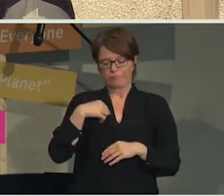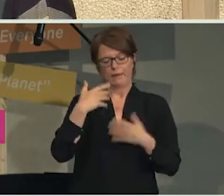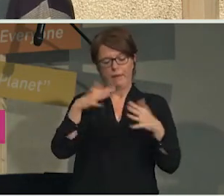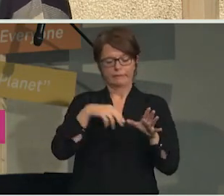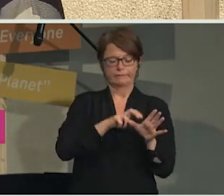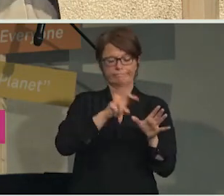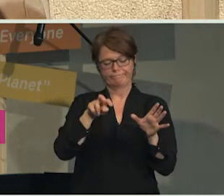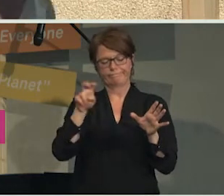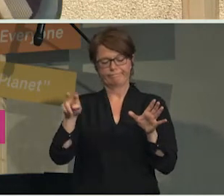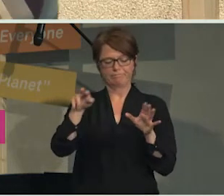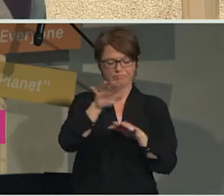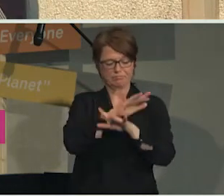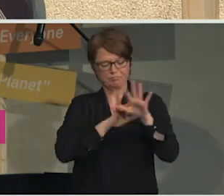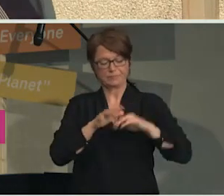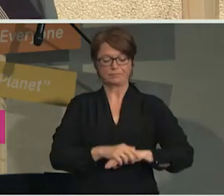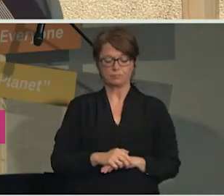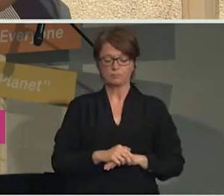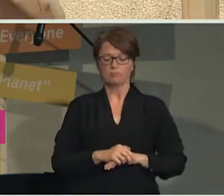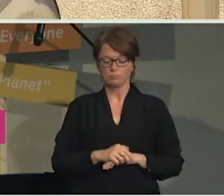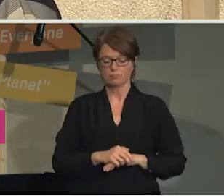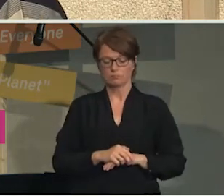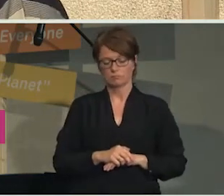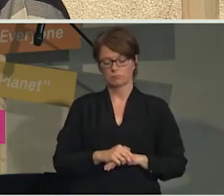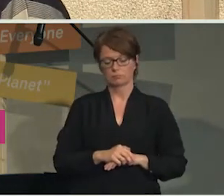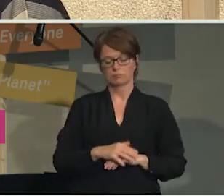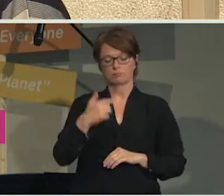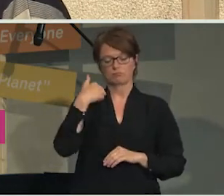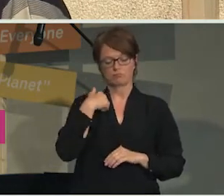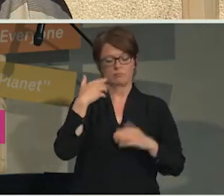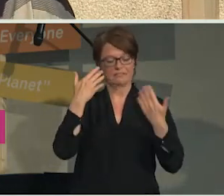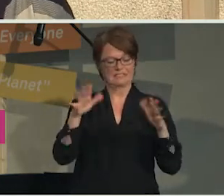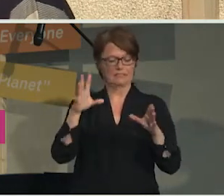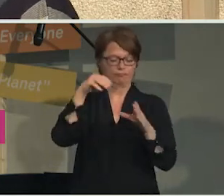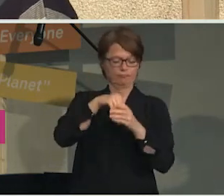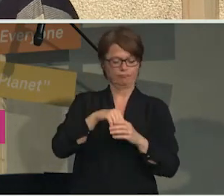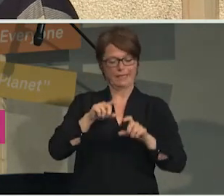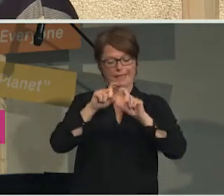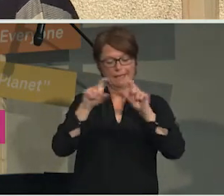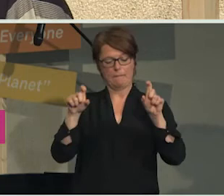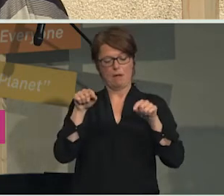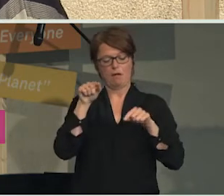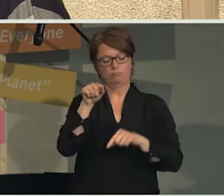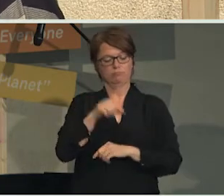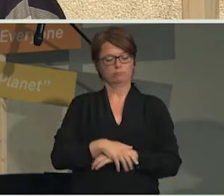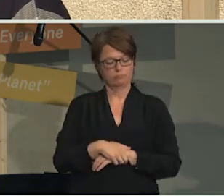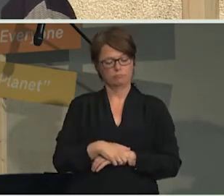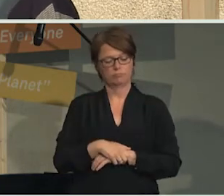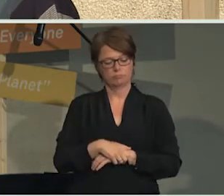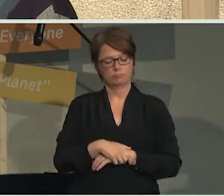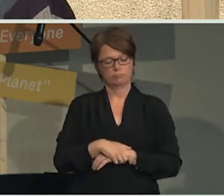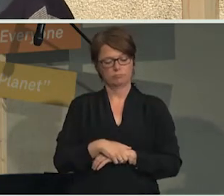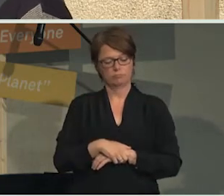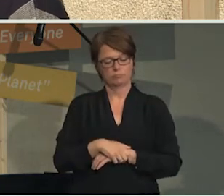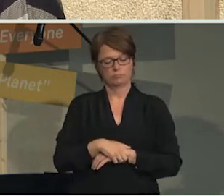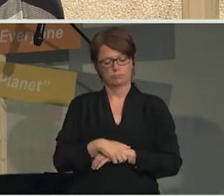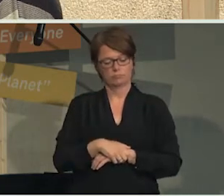I screamed because their eyes looked at me. The only onesies, black spots on white printing